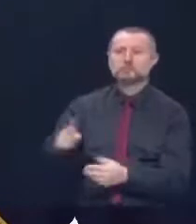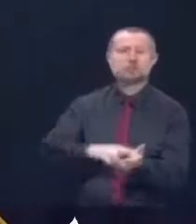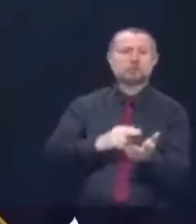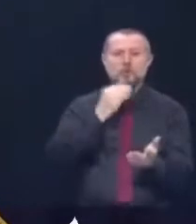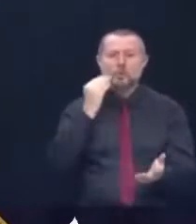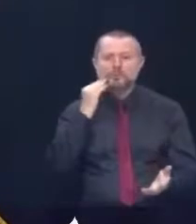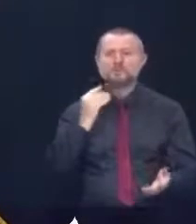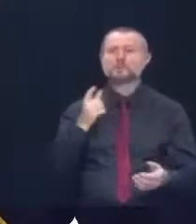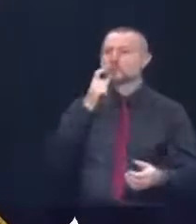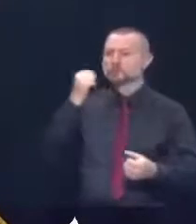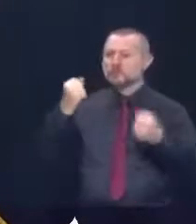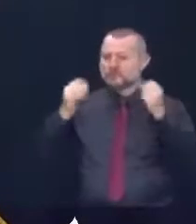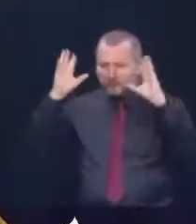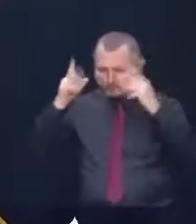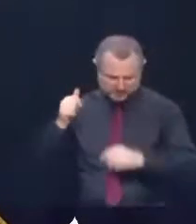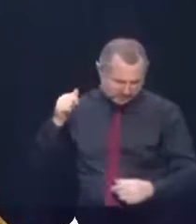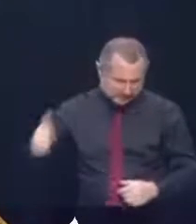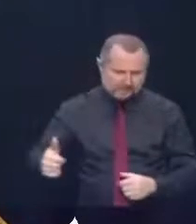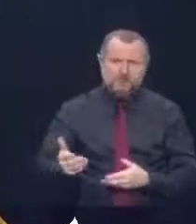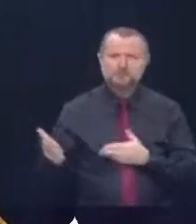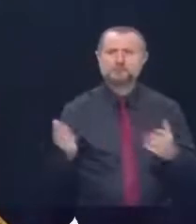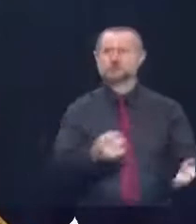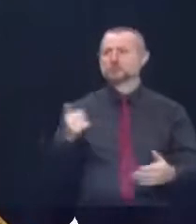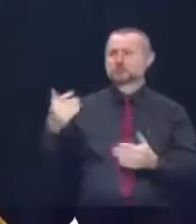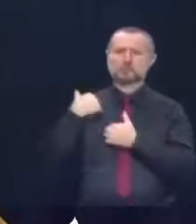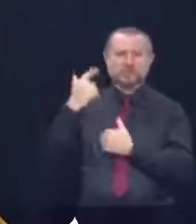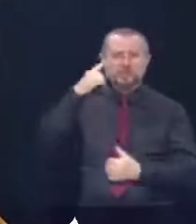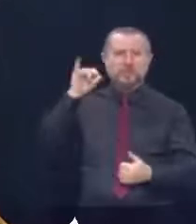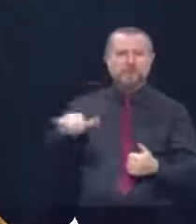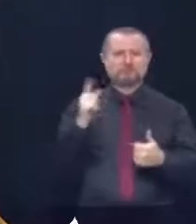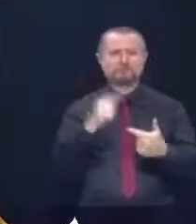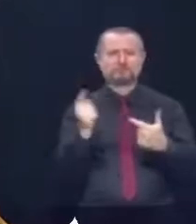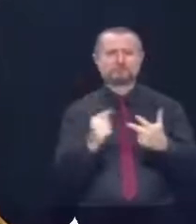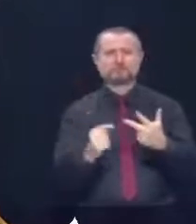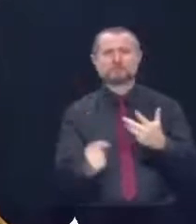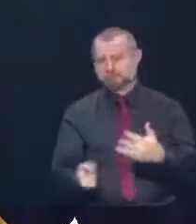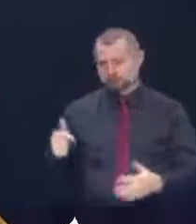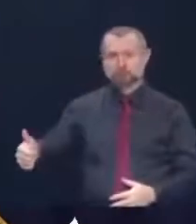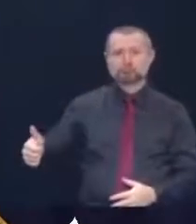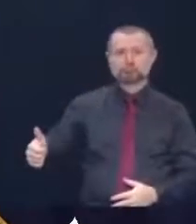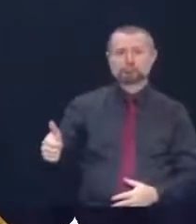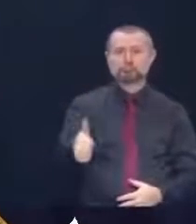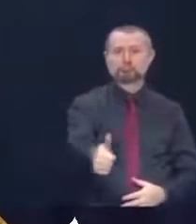to drive a COVID positive person to the hospital. You're responsible.